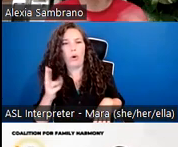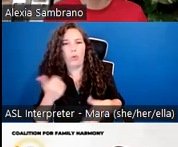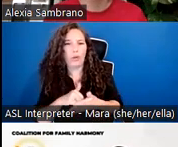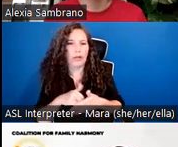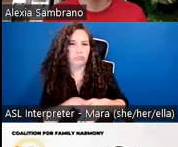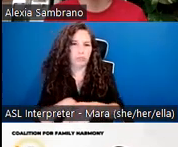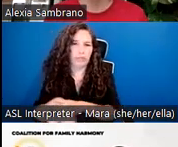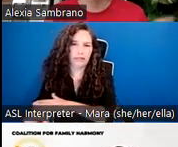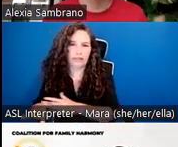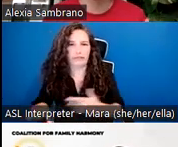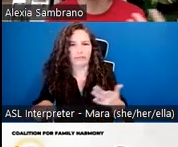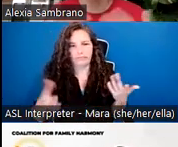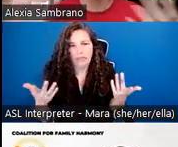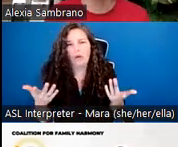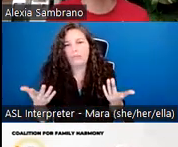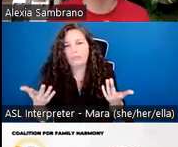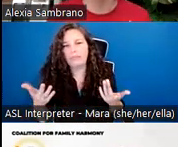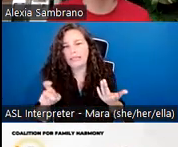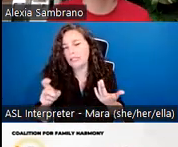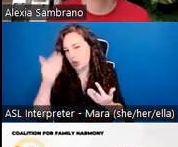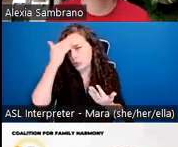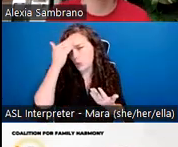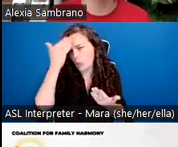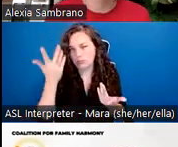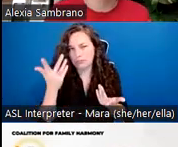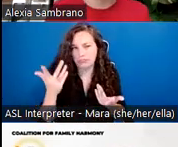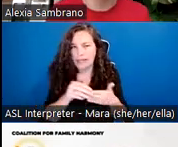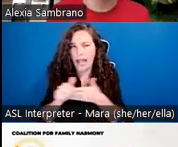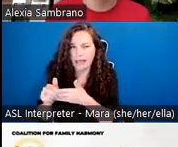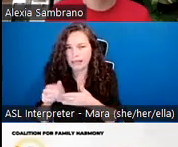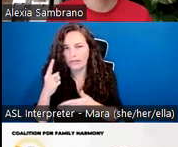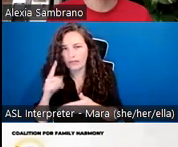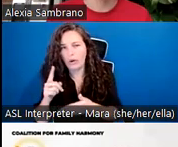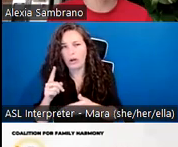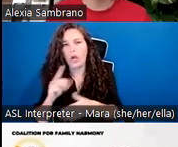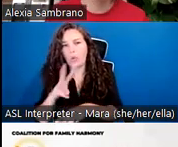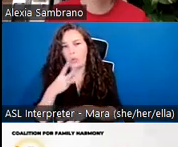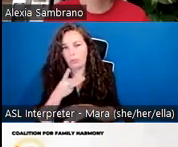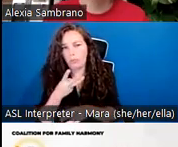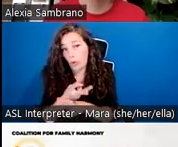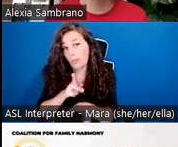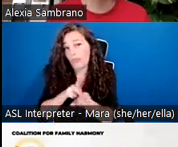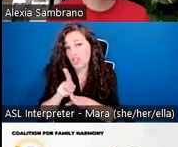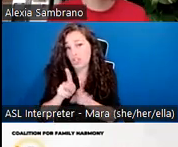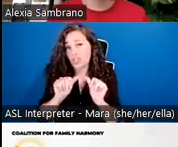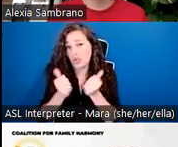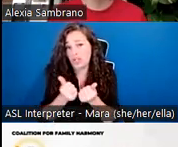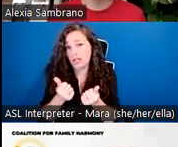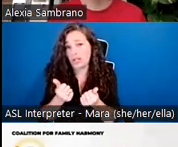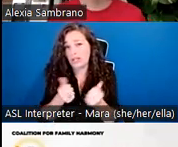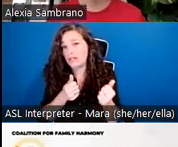from, their places such as the World Professional Association for Trans Health. You can also adopt policies of